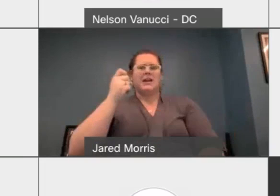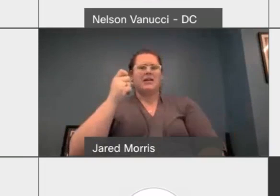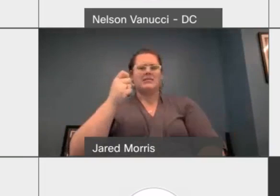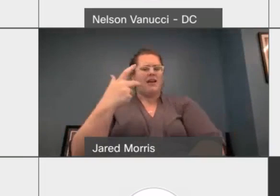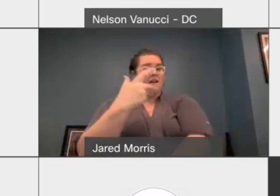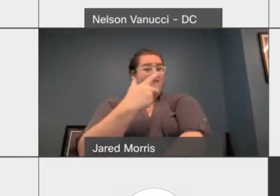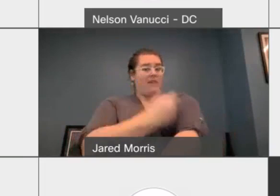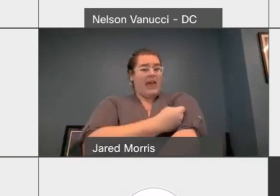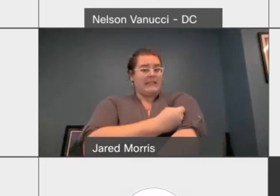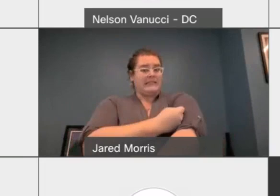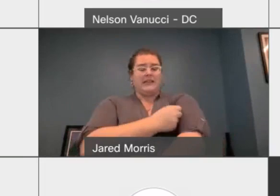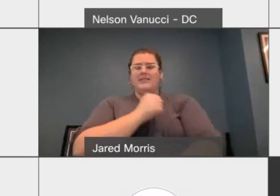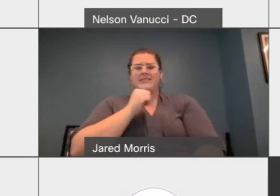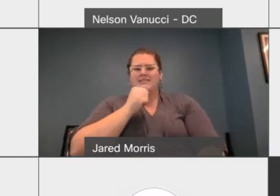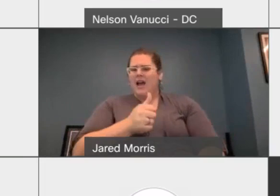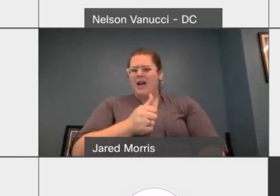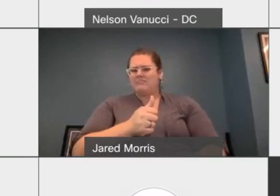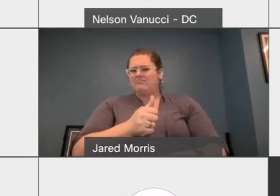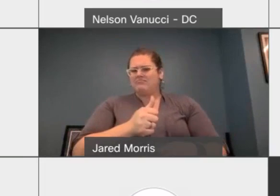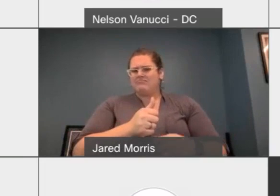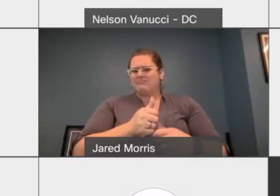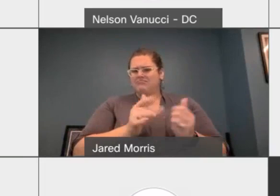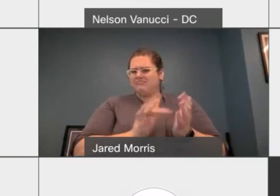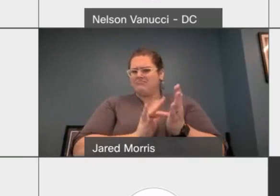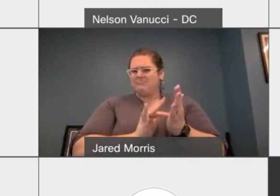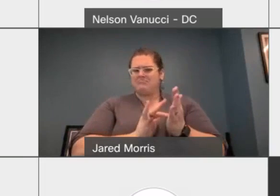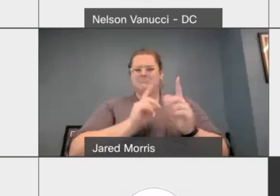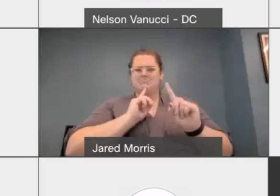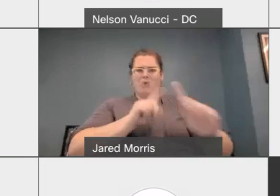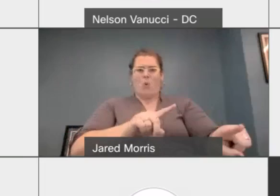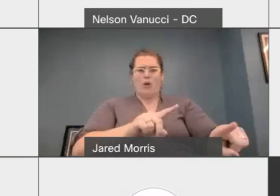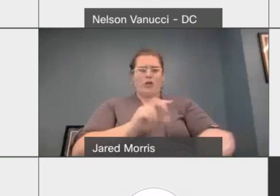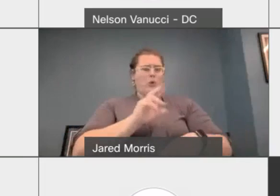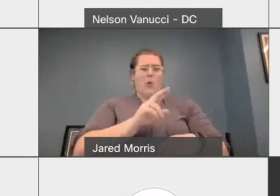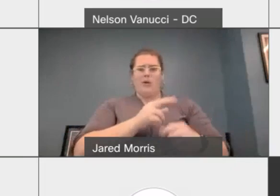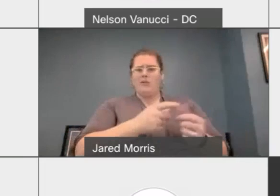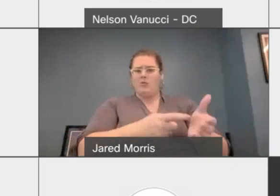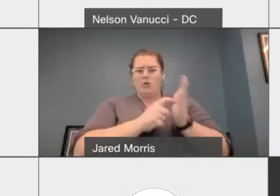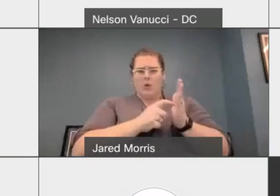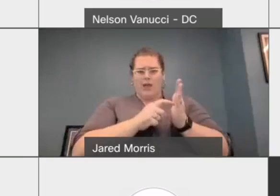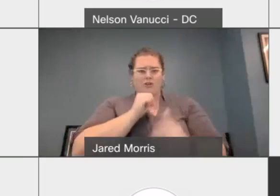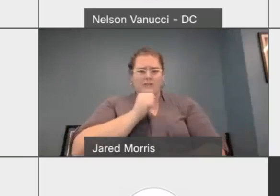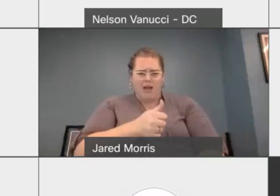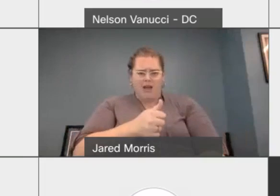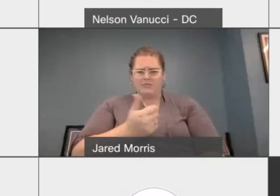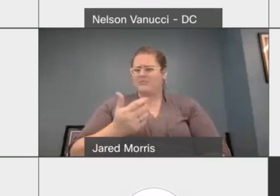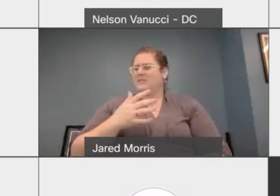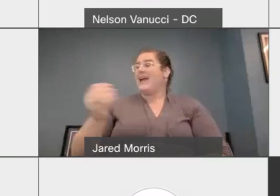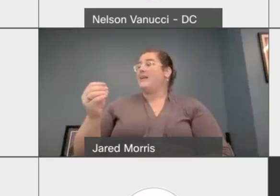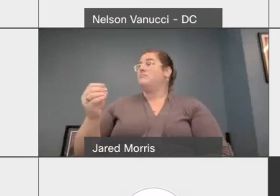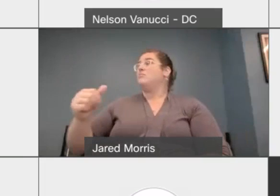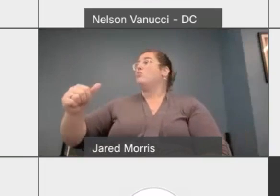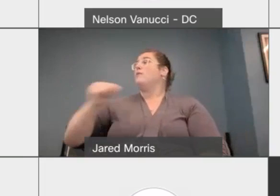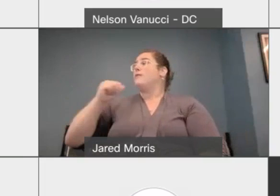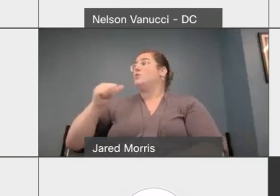an ordered medication or treatment, and our refusal protocol is based